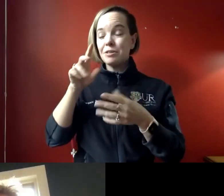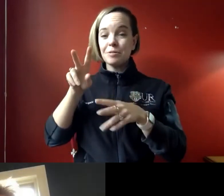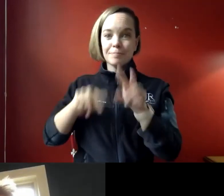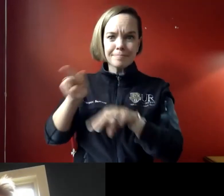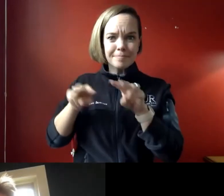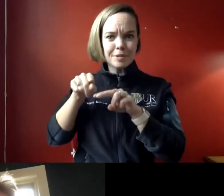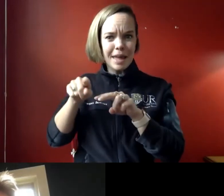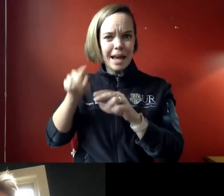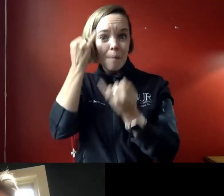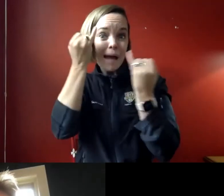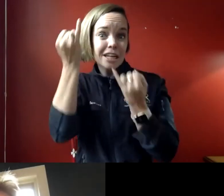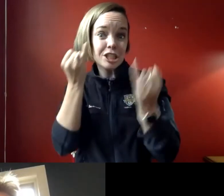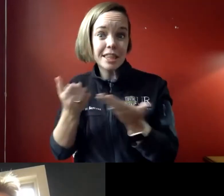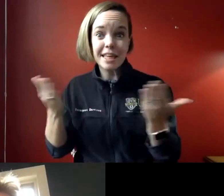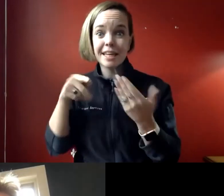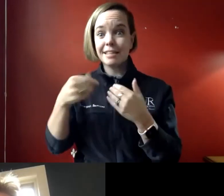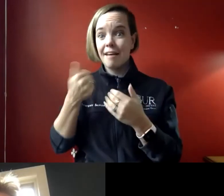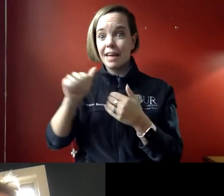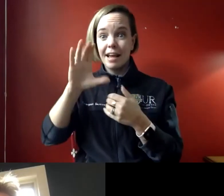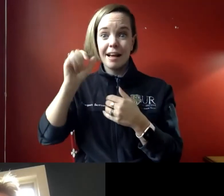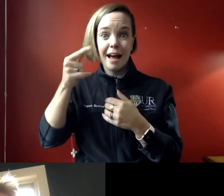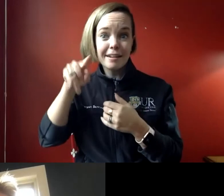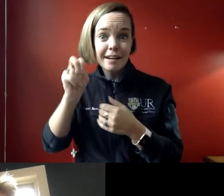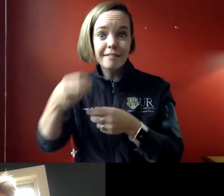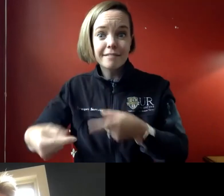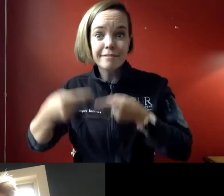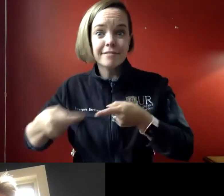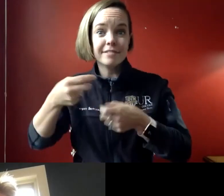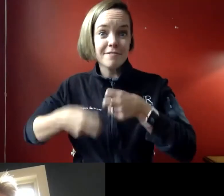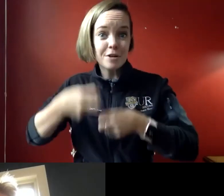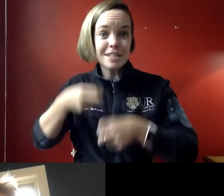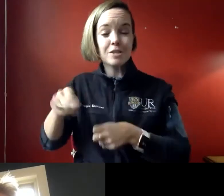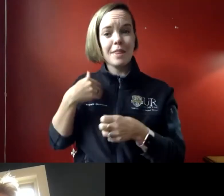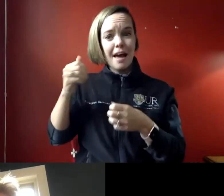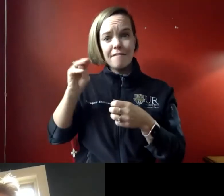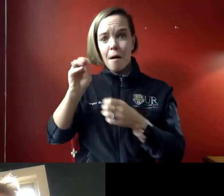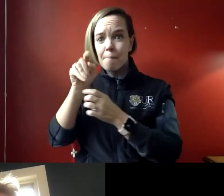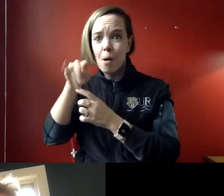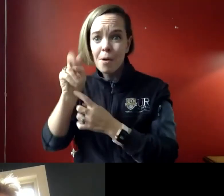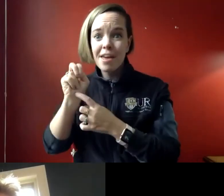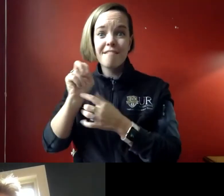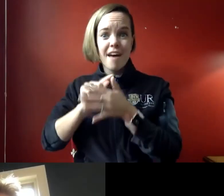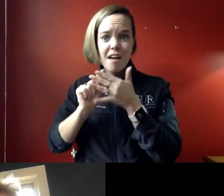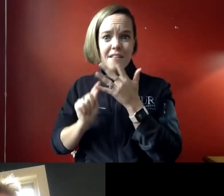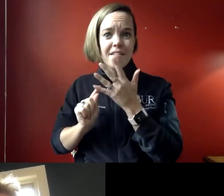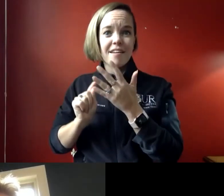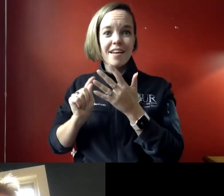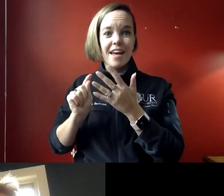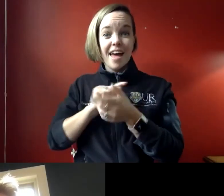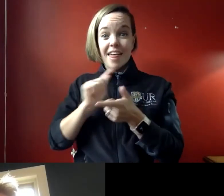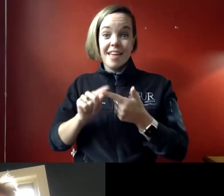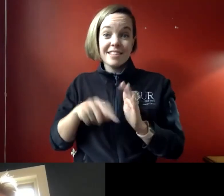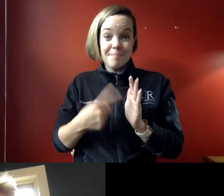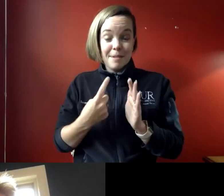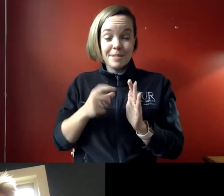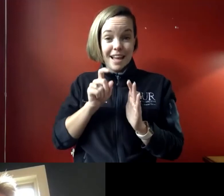have any cognitive difficulties? Do they have an alternative motive or things like that? And, you go back to the attorney, you say, I have no